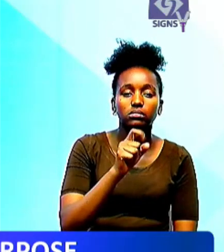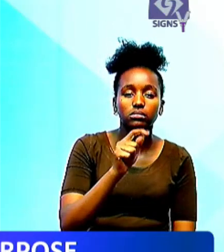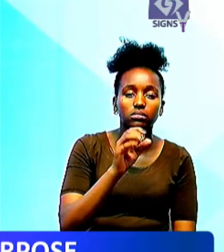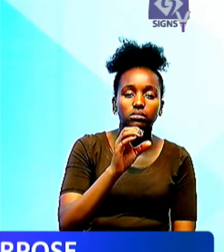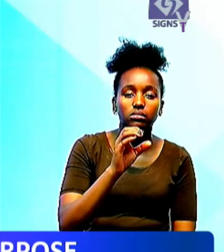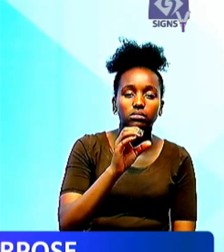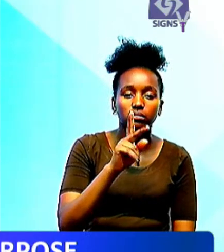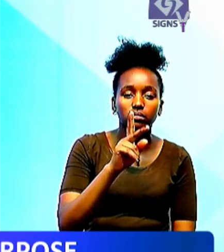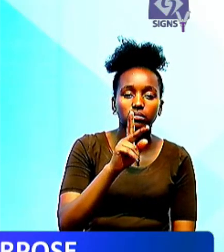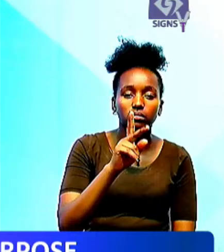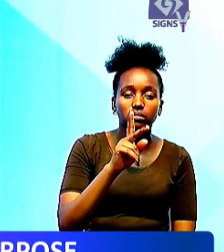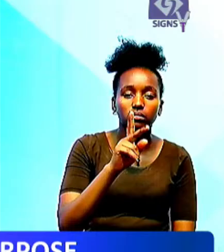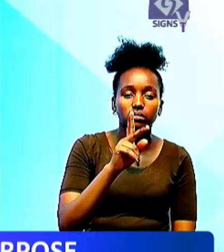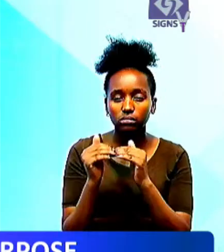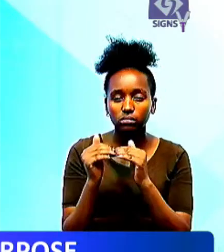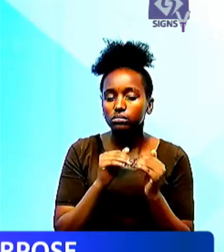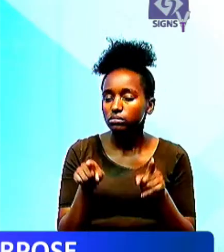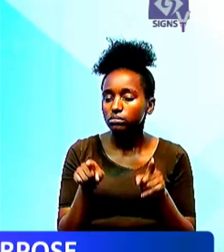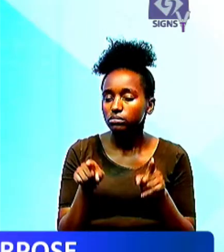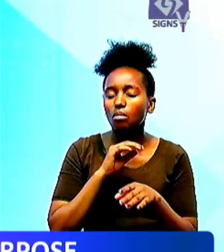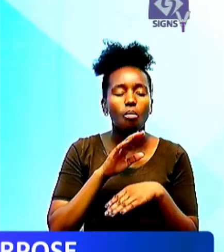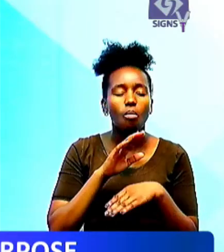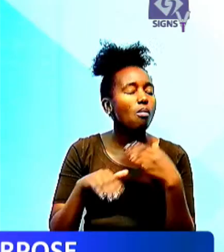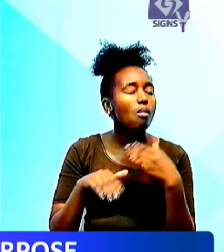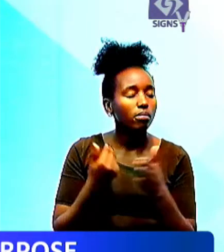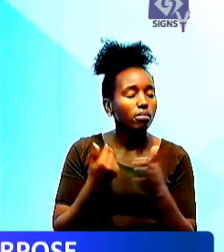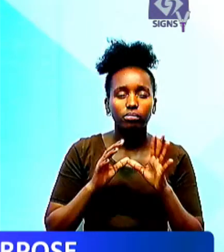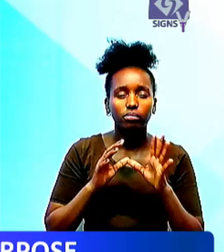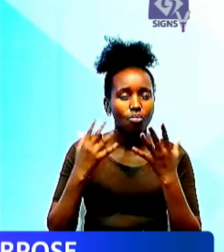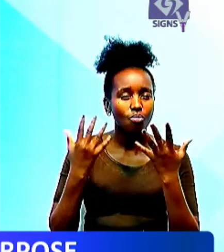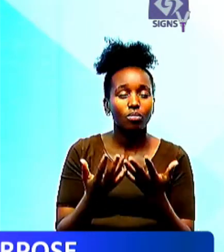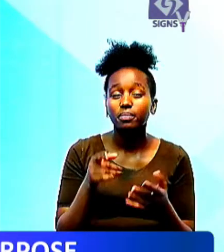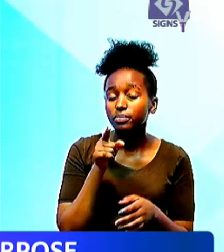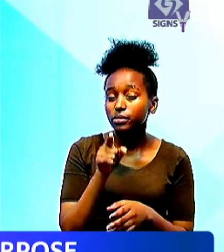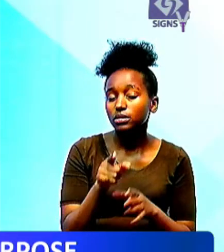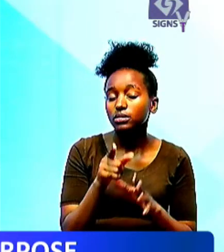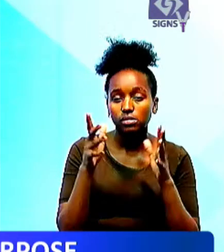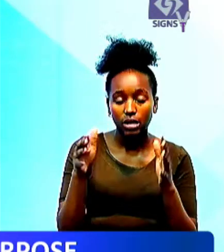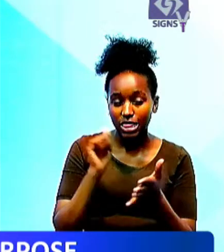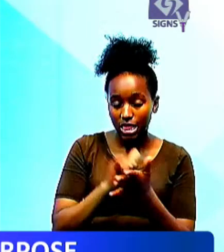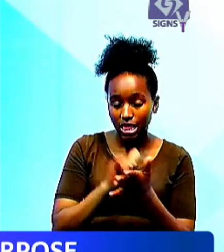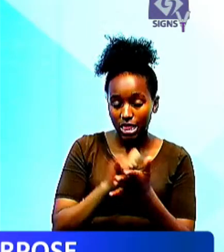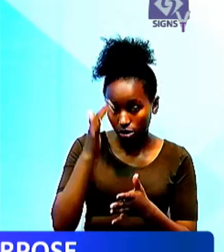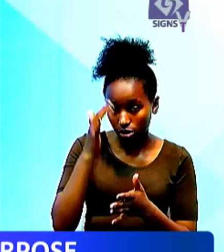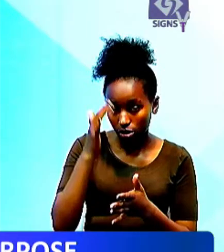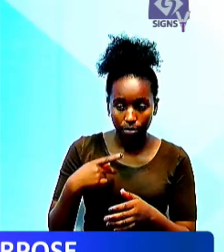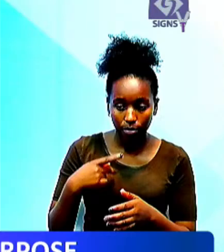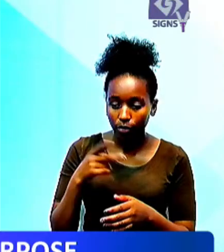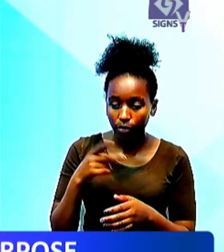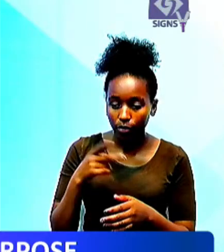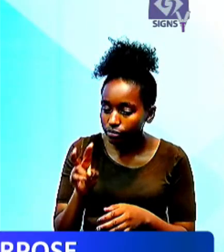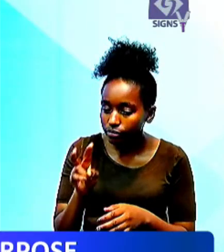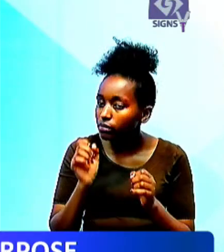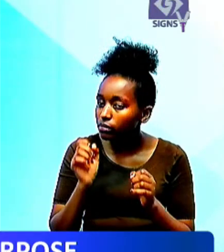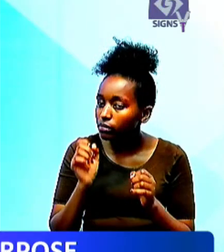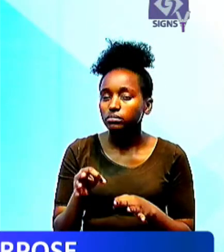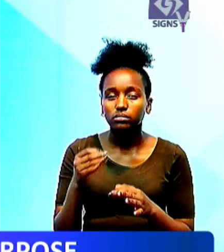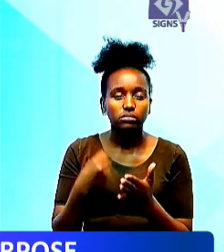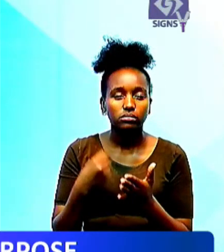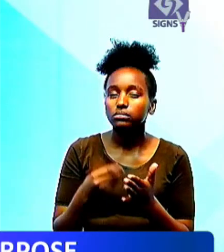and all that. Forex is the biggest market in the market, and that's why you try and see currencies movement. Of